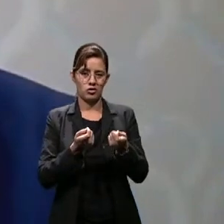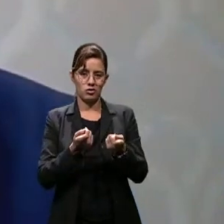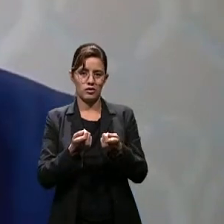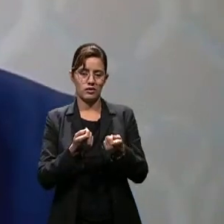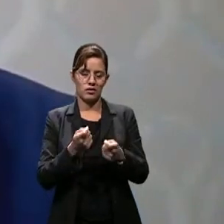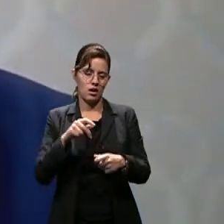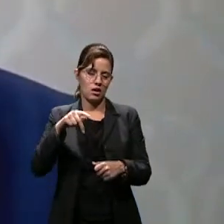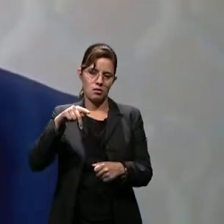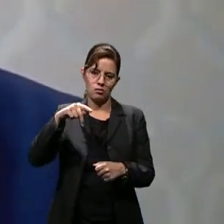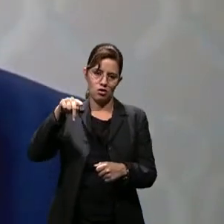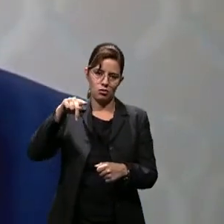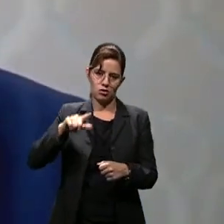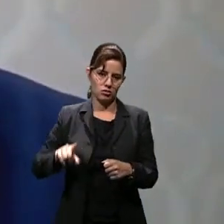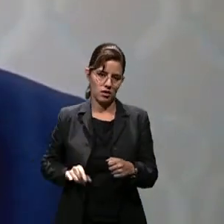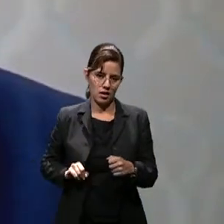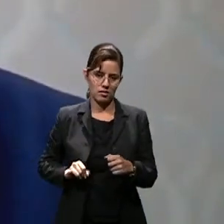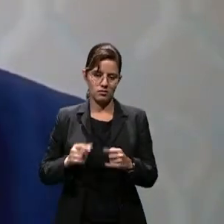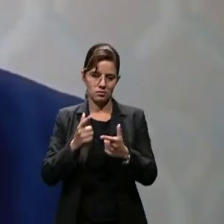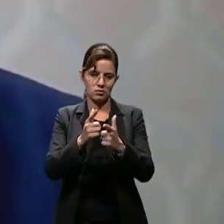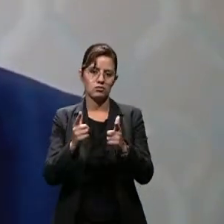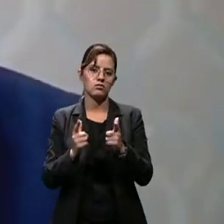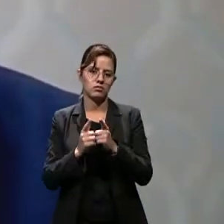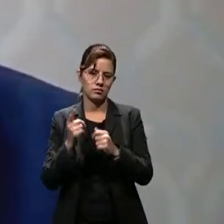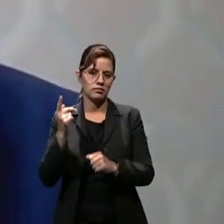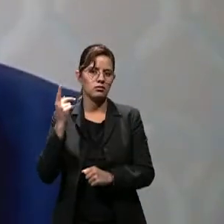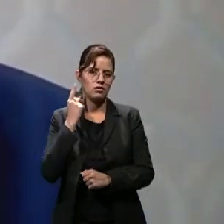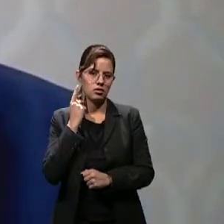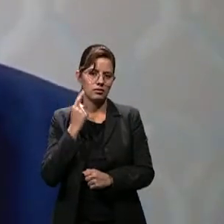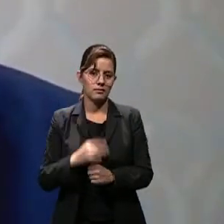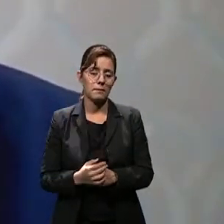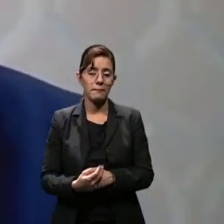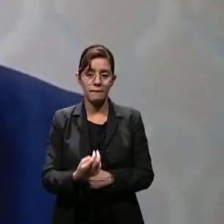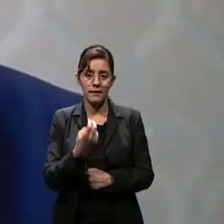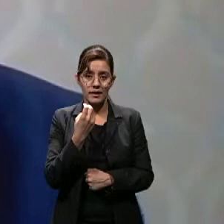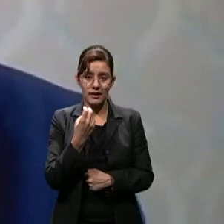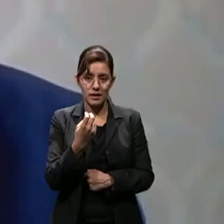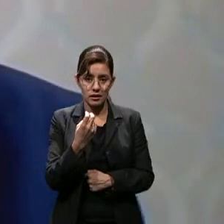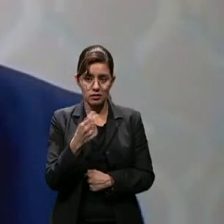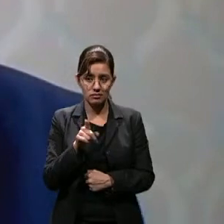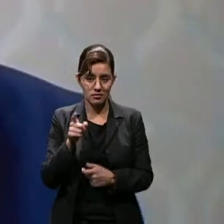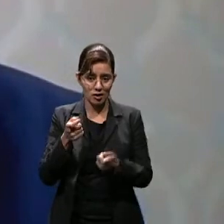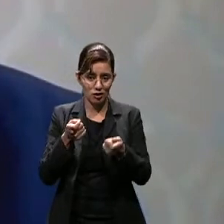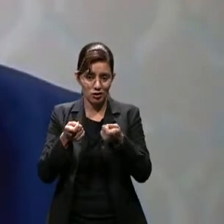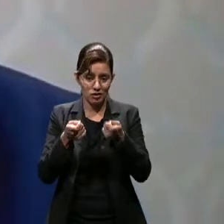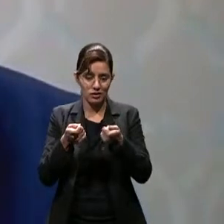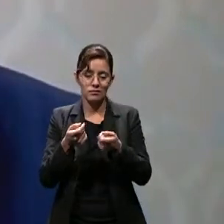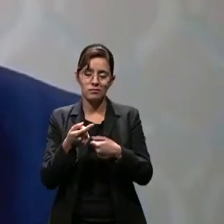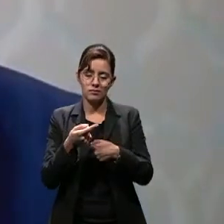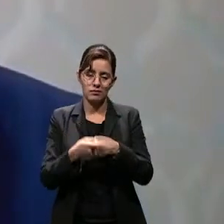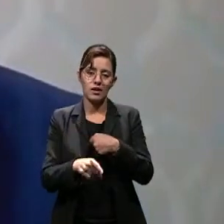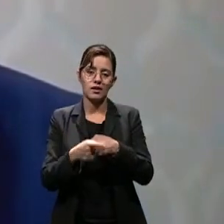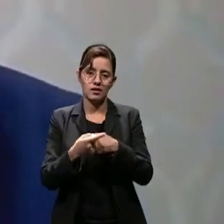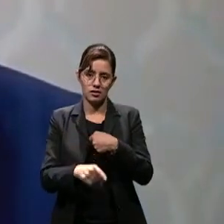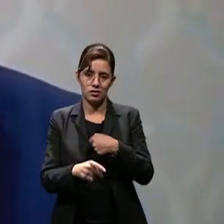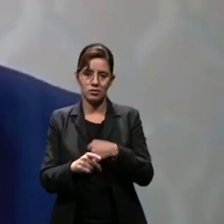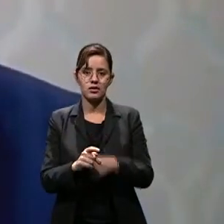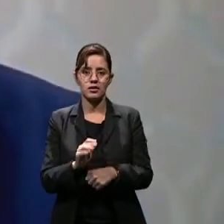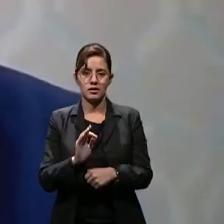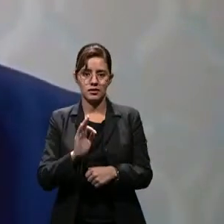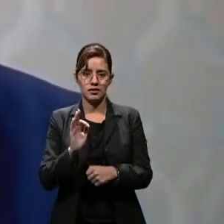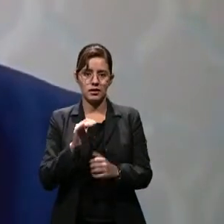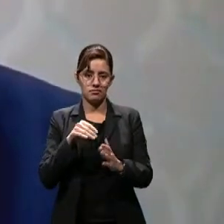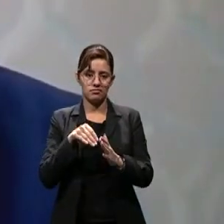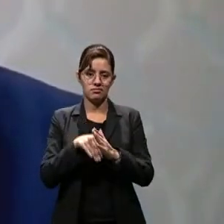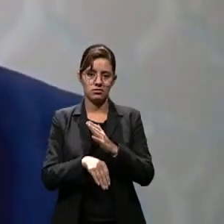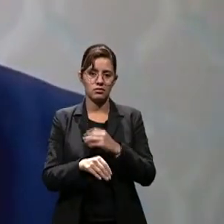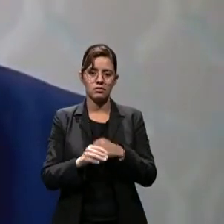a judiciary power that makes decisions based on the needs of the government